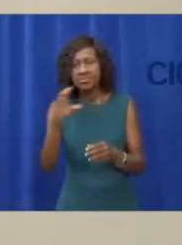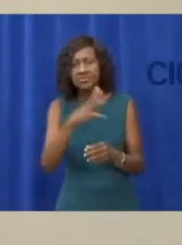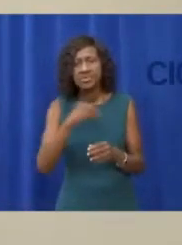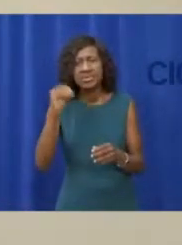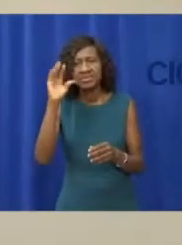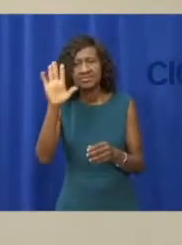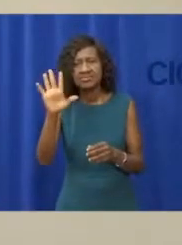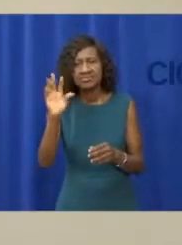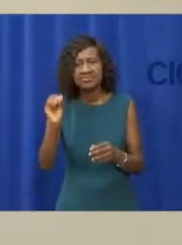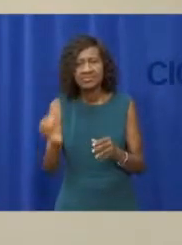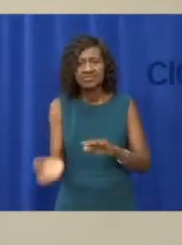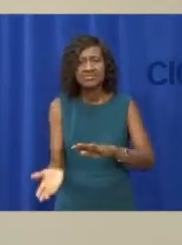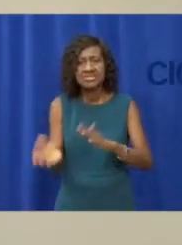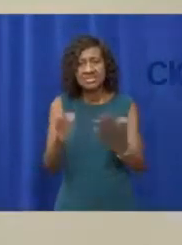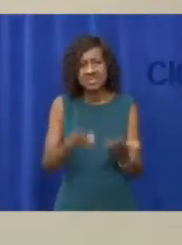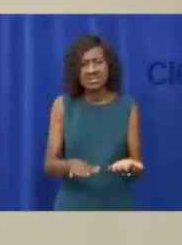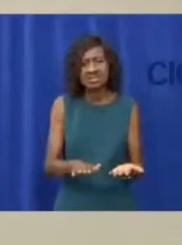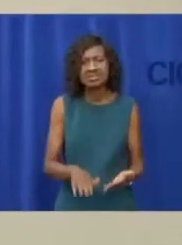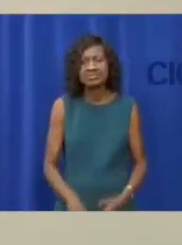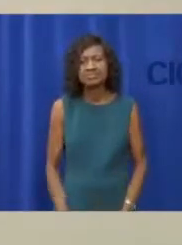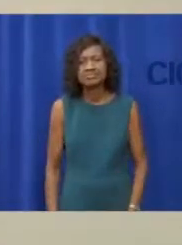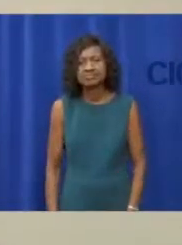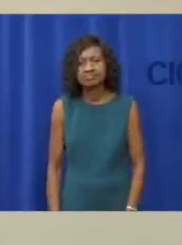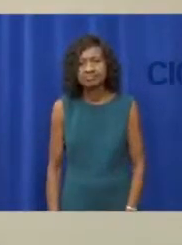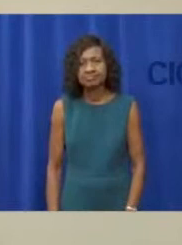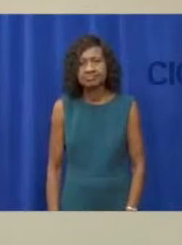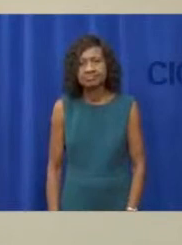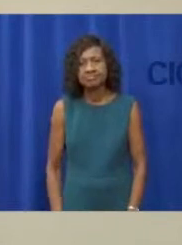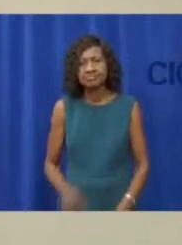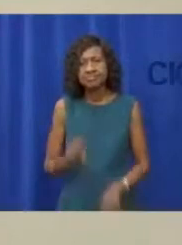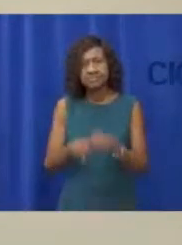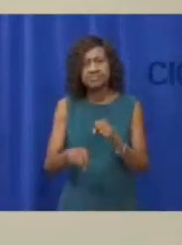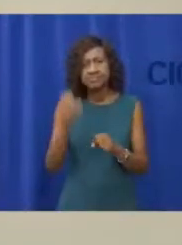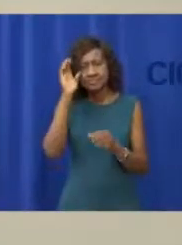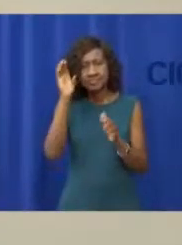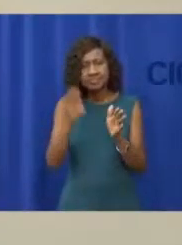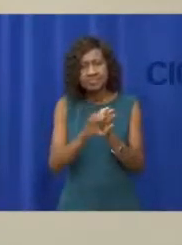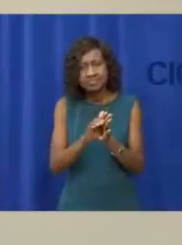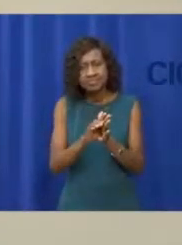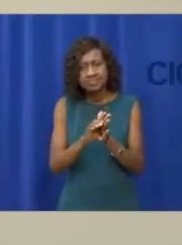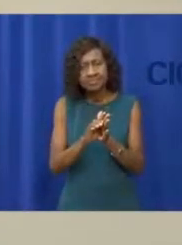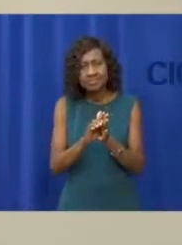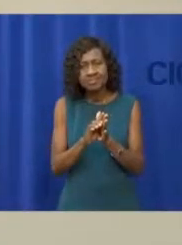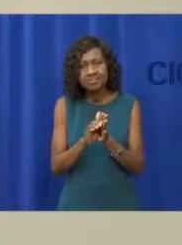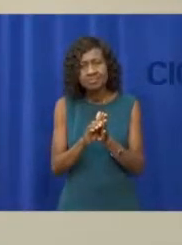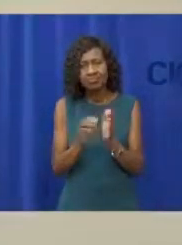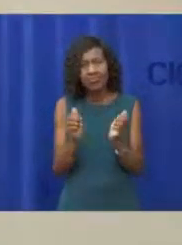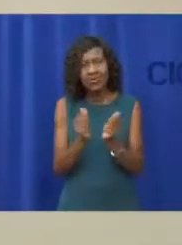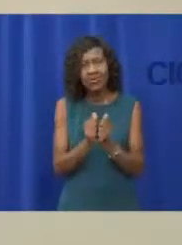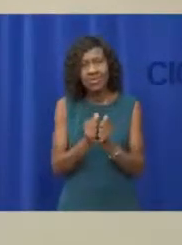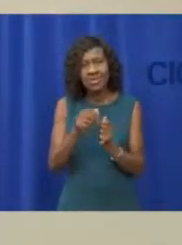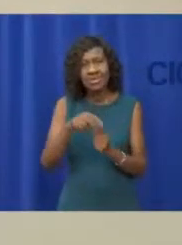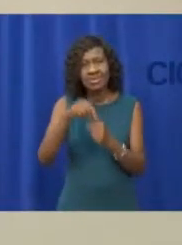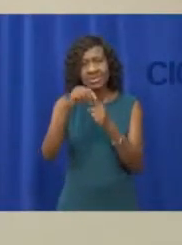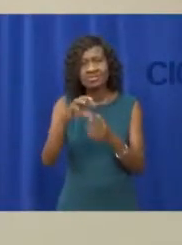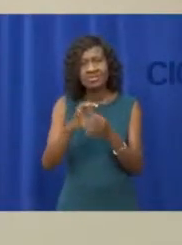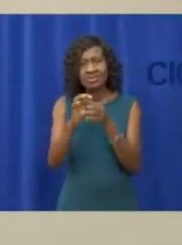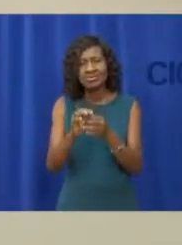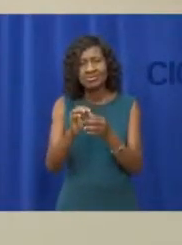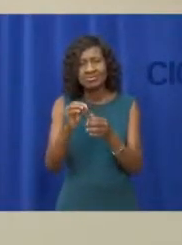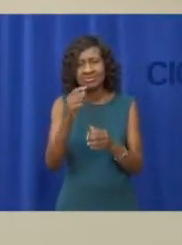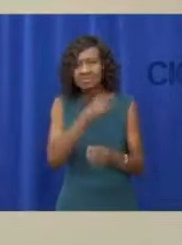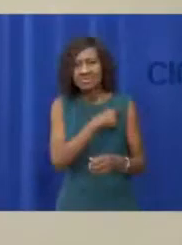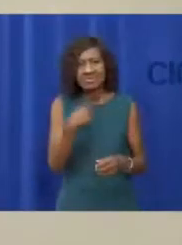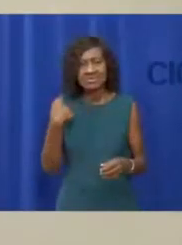208 overnight. So the picture, with the exception, the notable exception of China, continues to